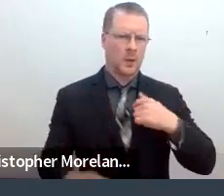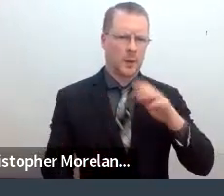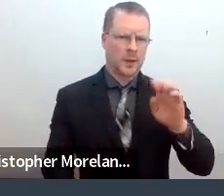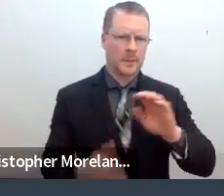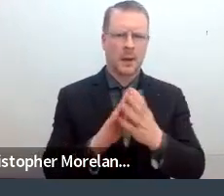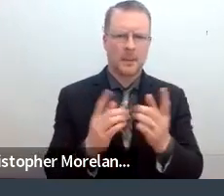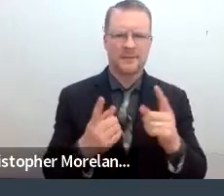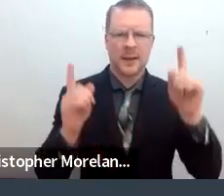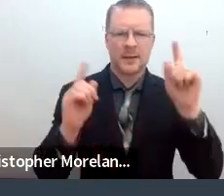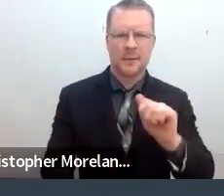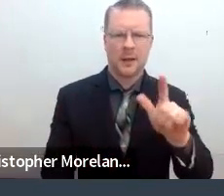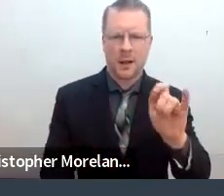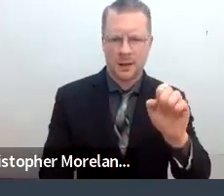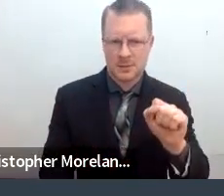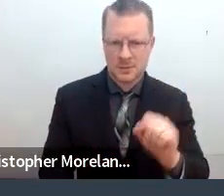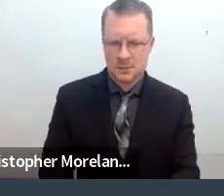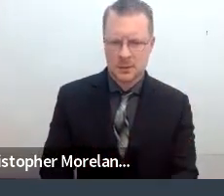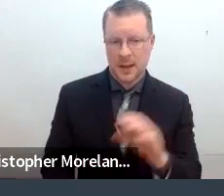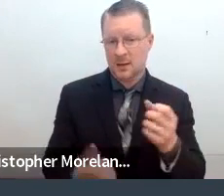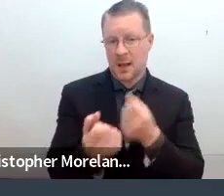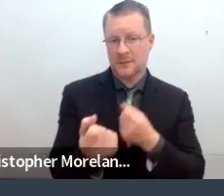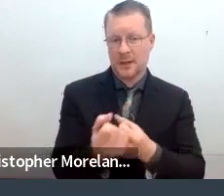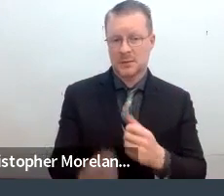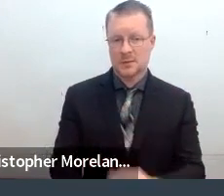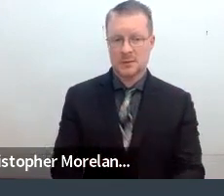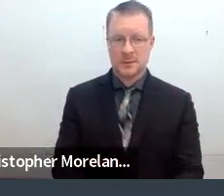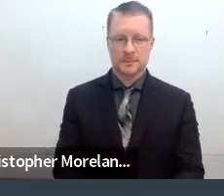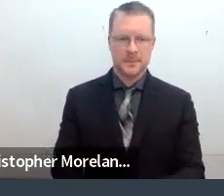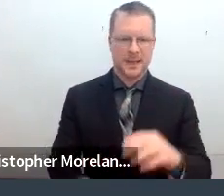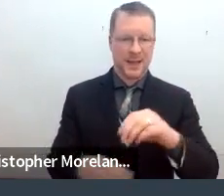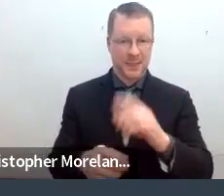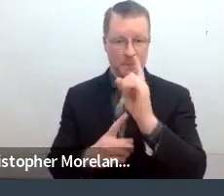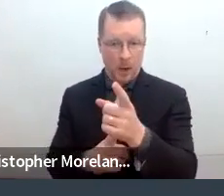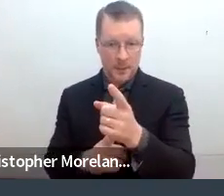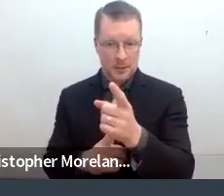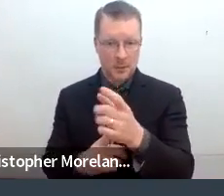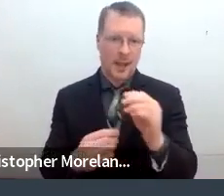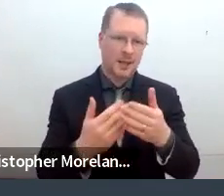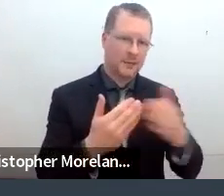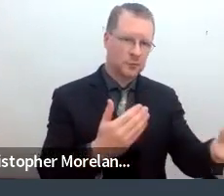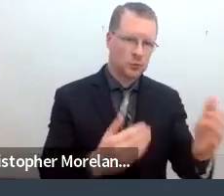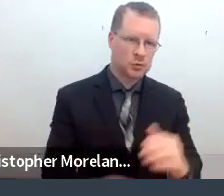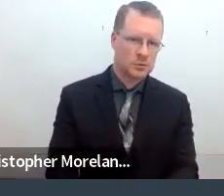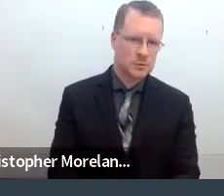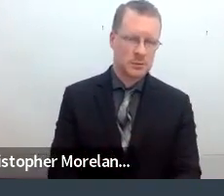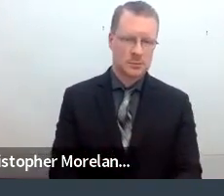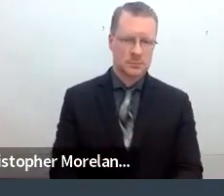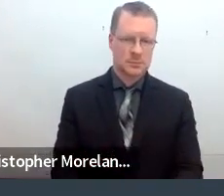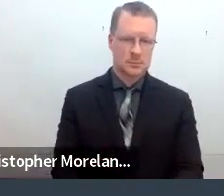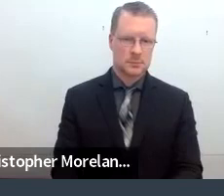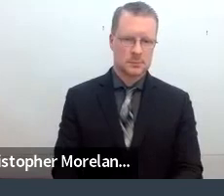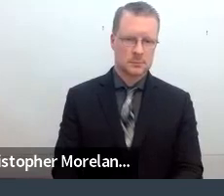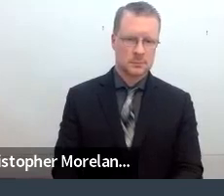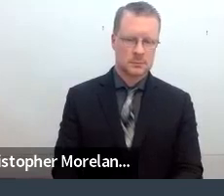individual? How can we become effective allies? How do we advocate, both in the